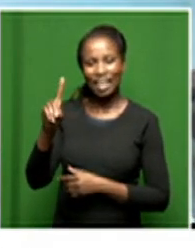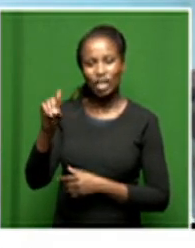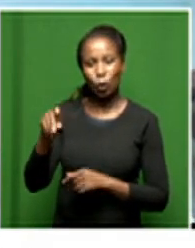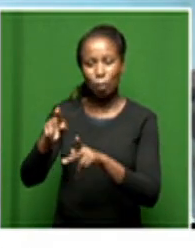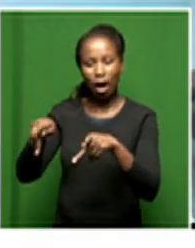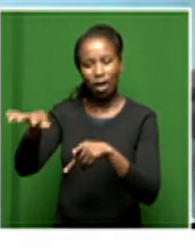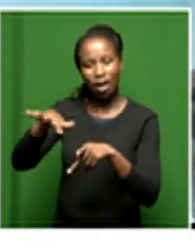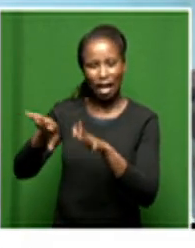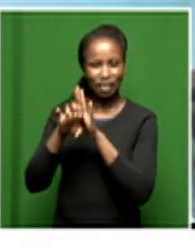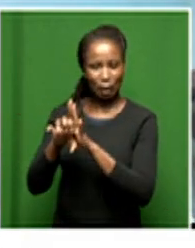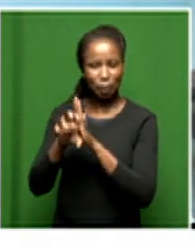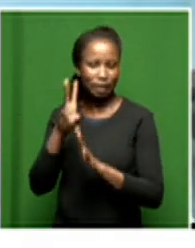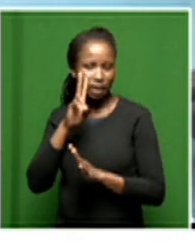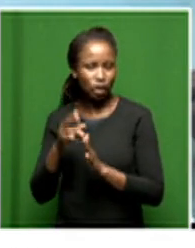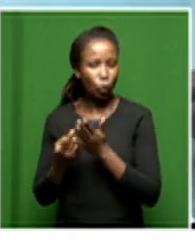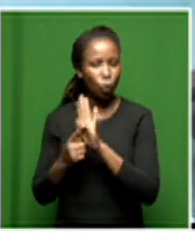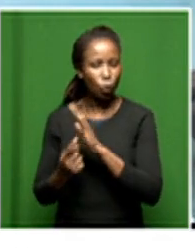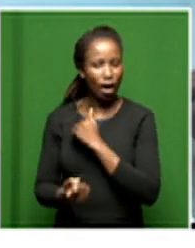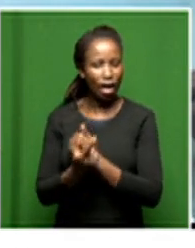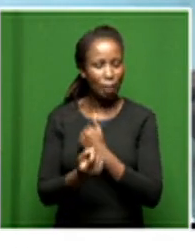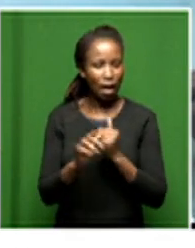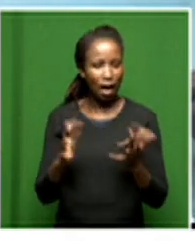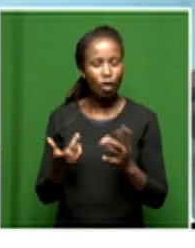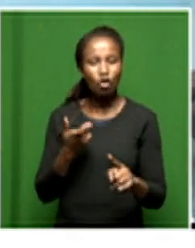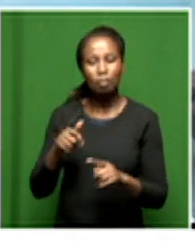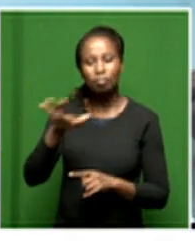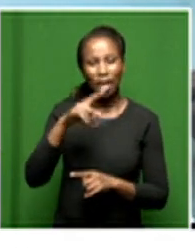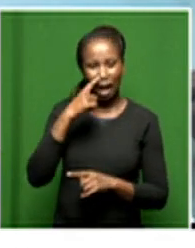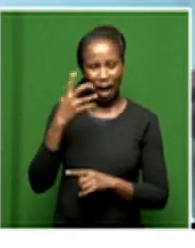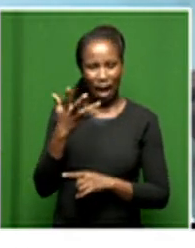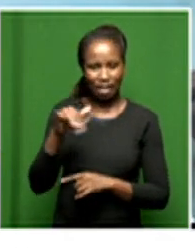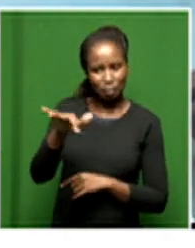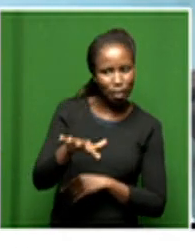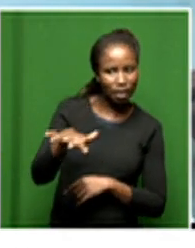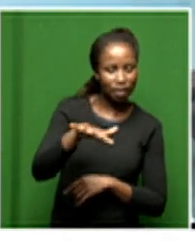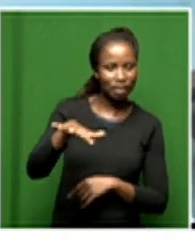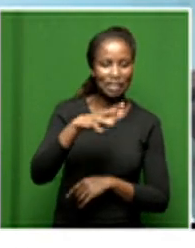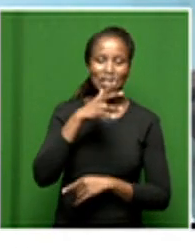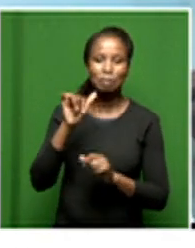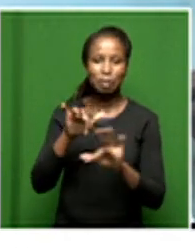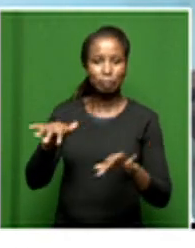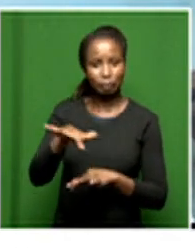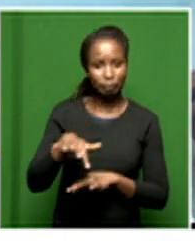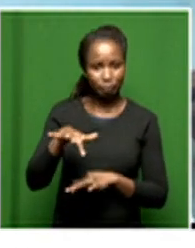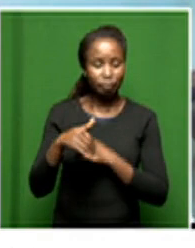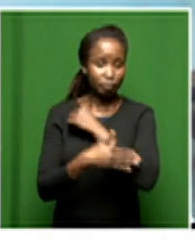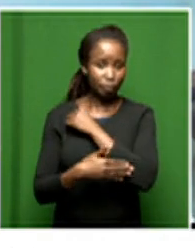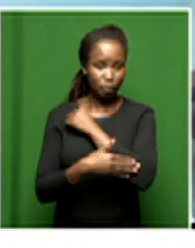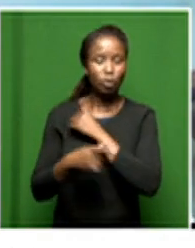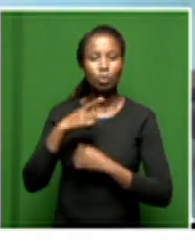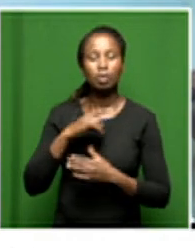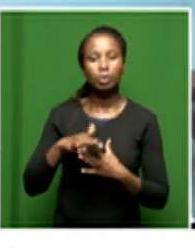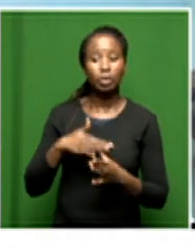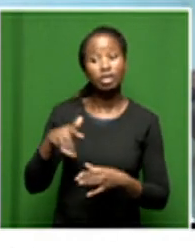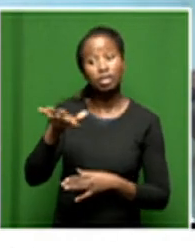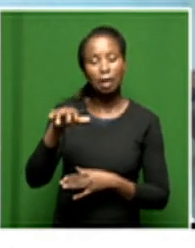of what could be happening in other coloured areas, traditional coloured areas across the country, because this is where the Patriotic